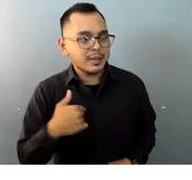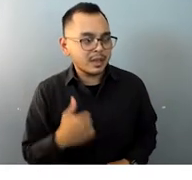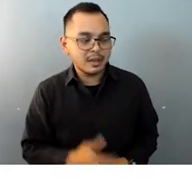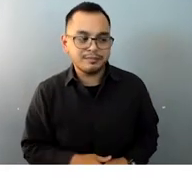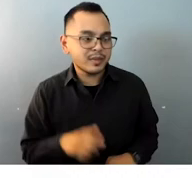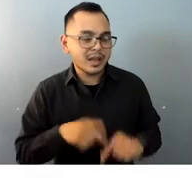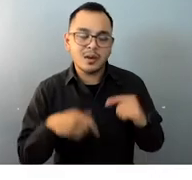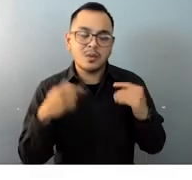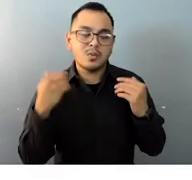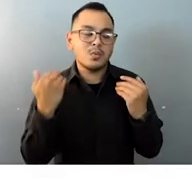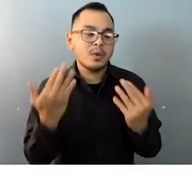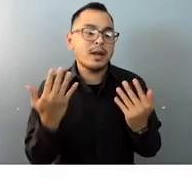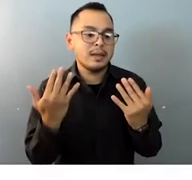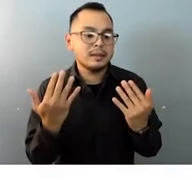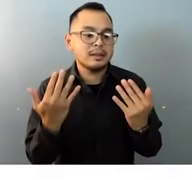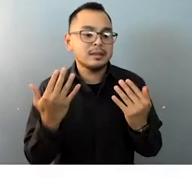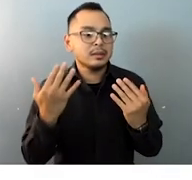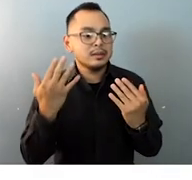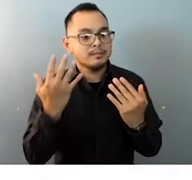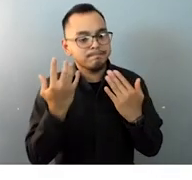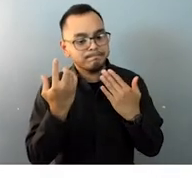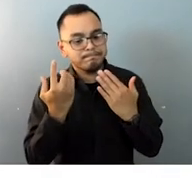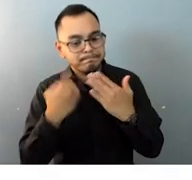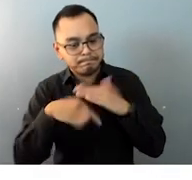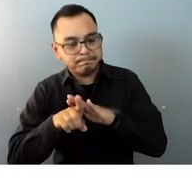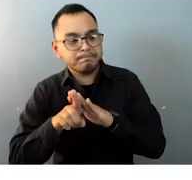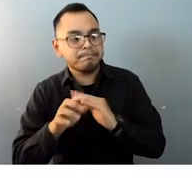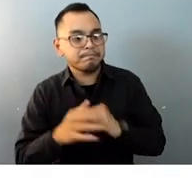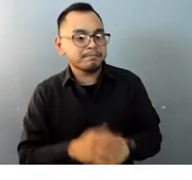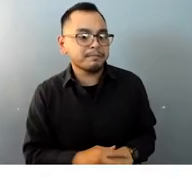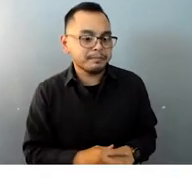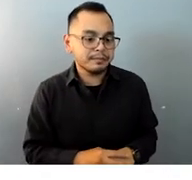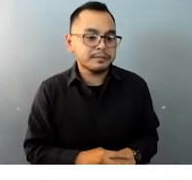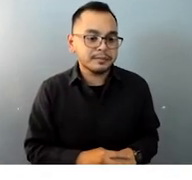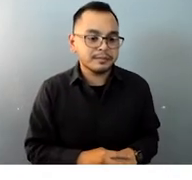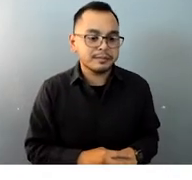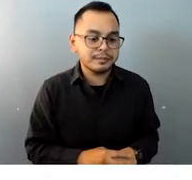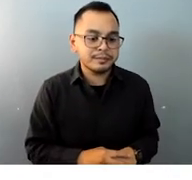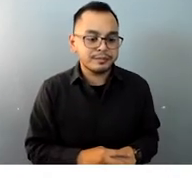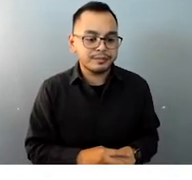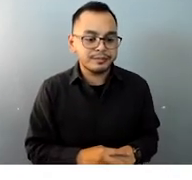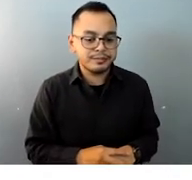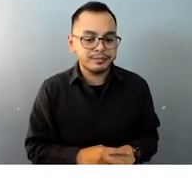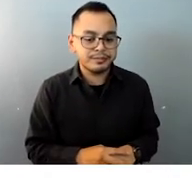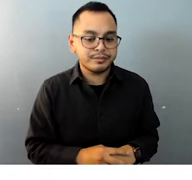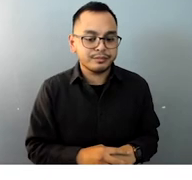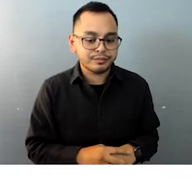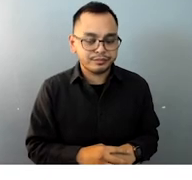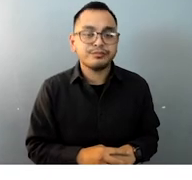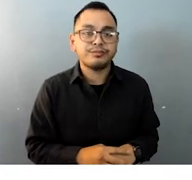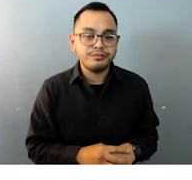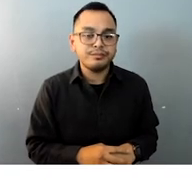kill people like me. I can't wait. I can't wait to come out.